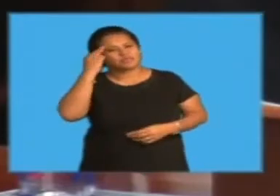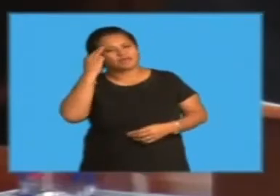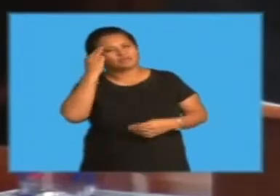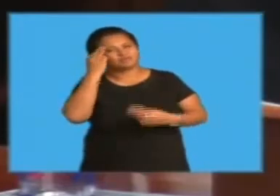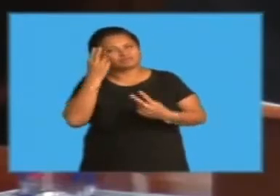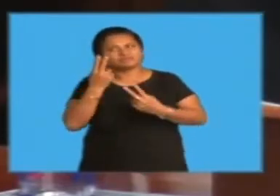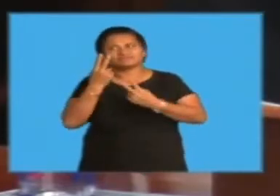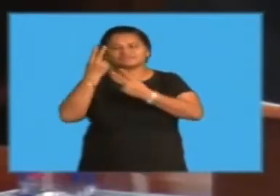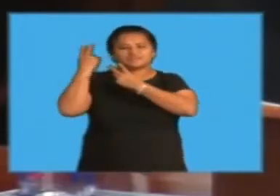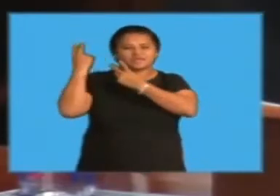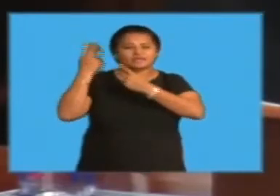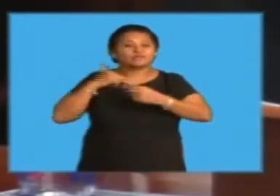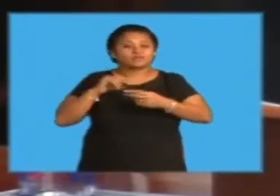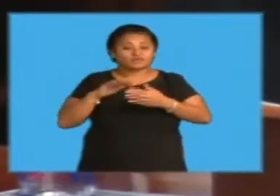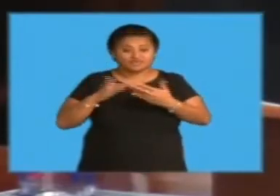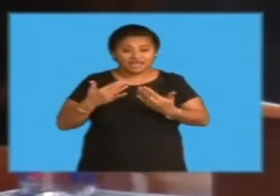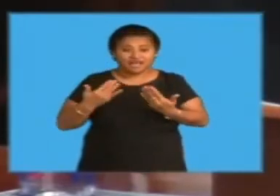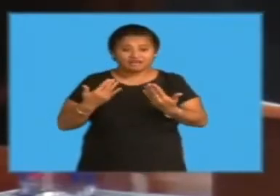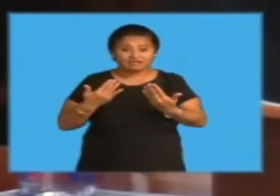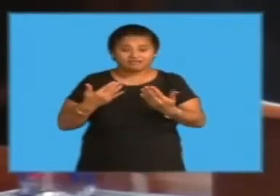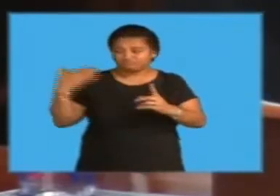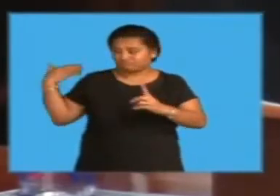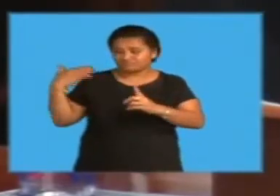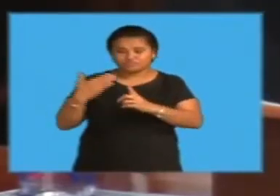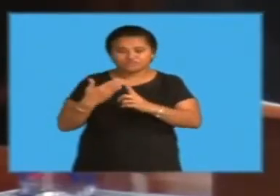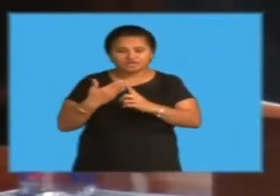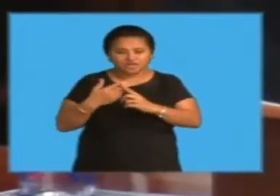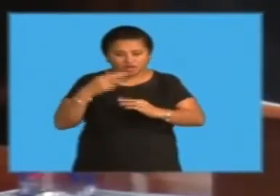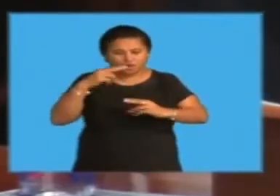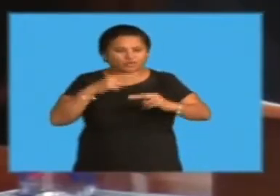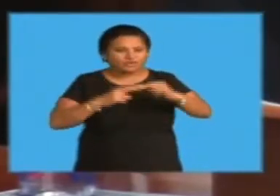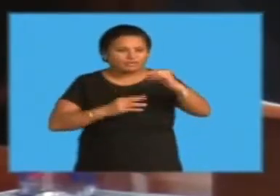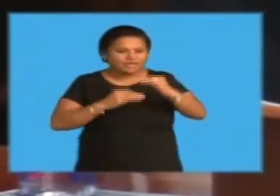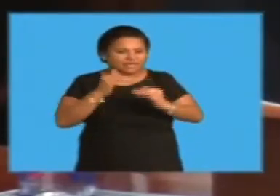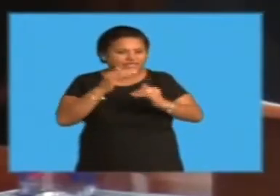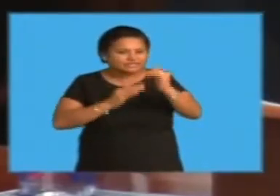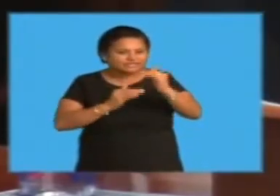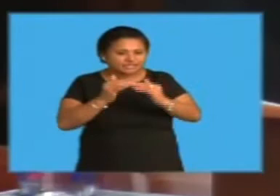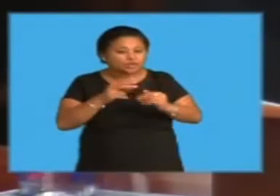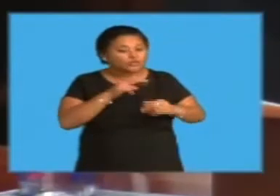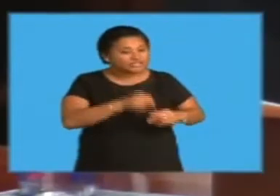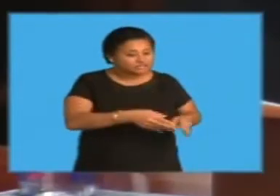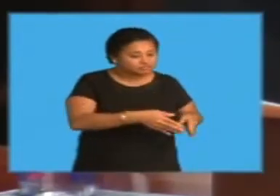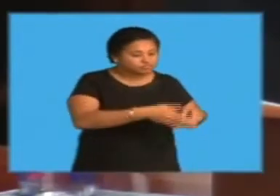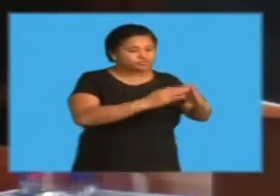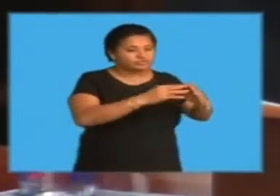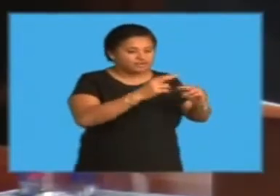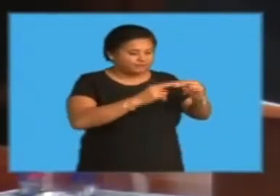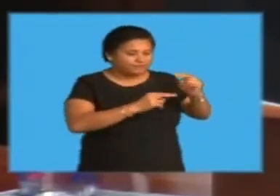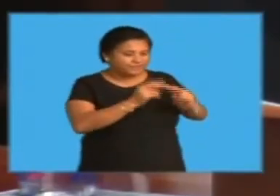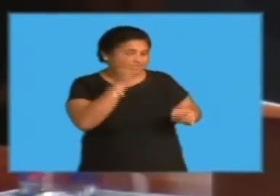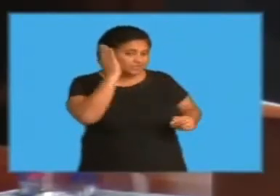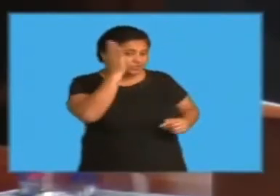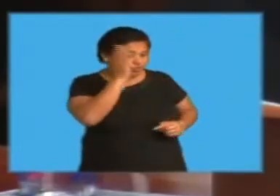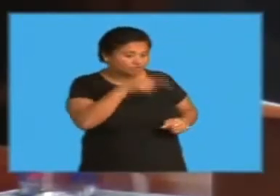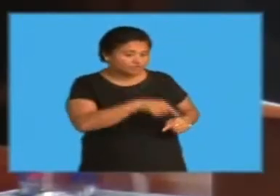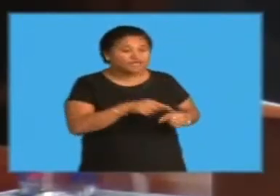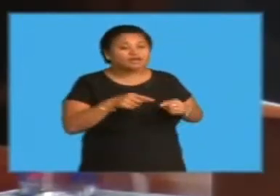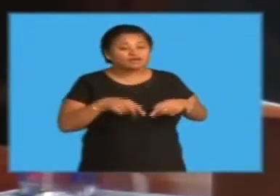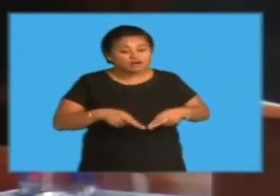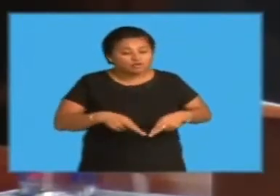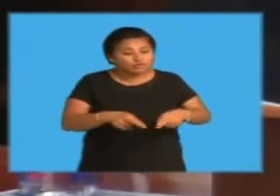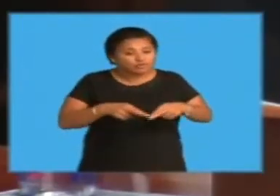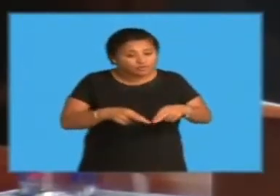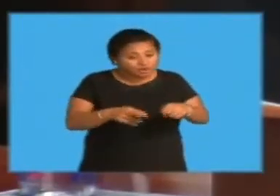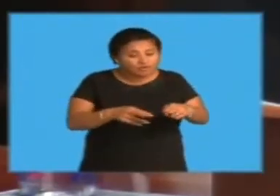building back stronger, and I think this is wise. We need to rebuild schools and infrastructure that can withstand severe